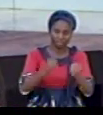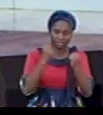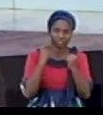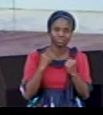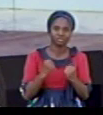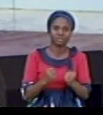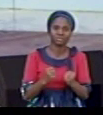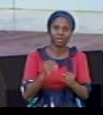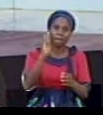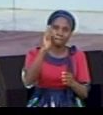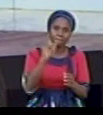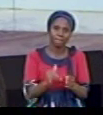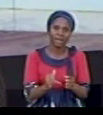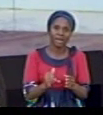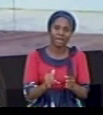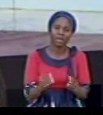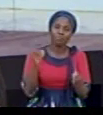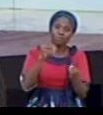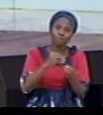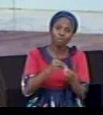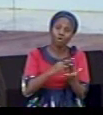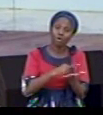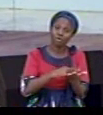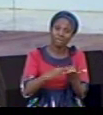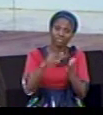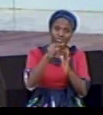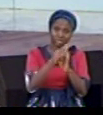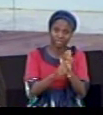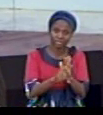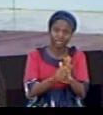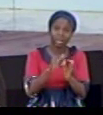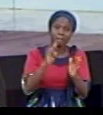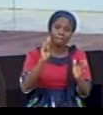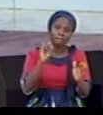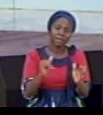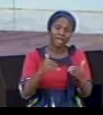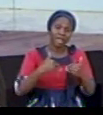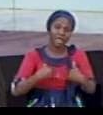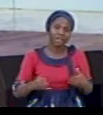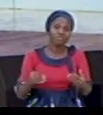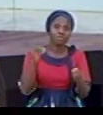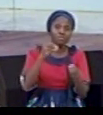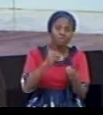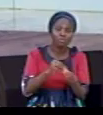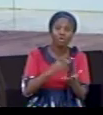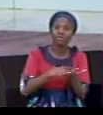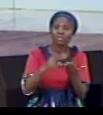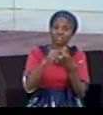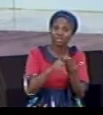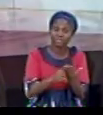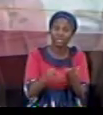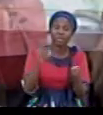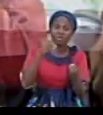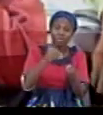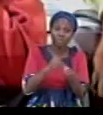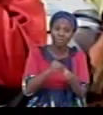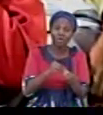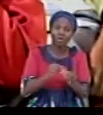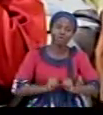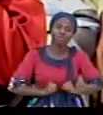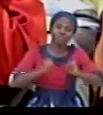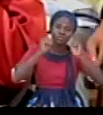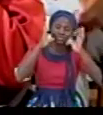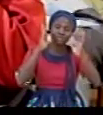by more righteousness, by having more righteousness, having more consecration, having